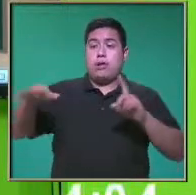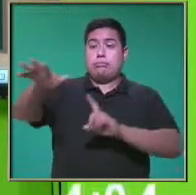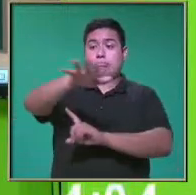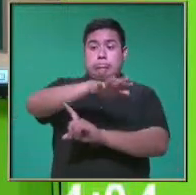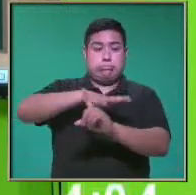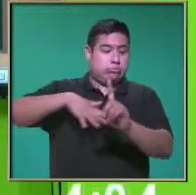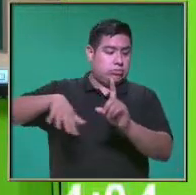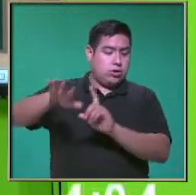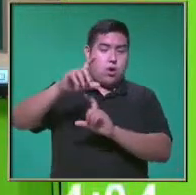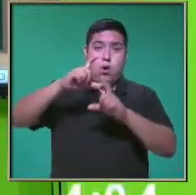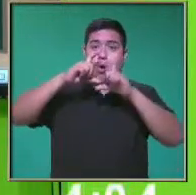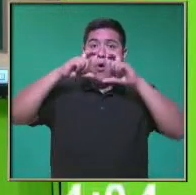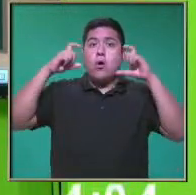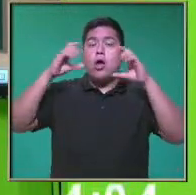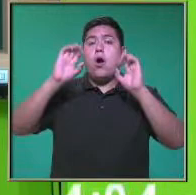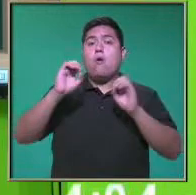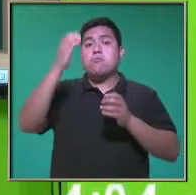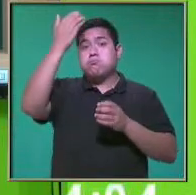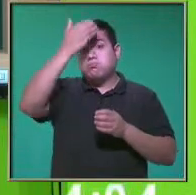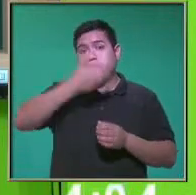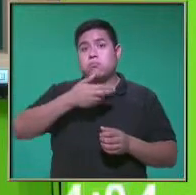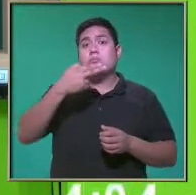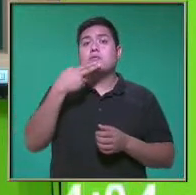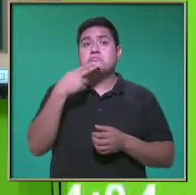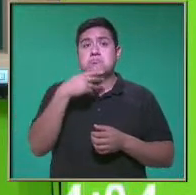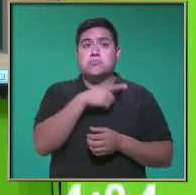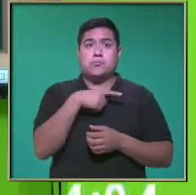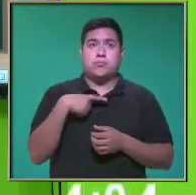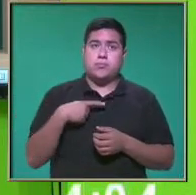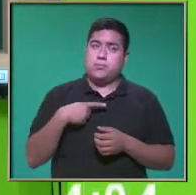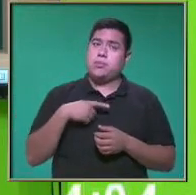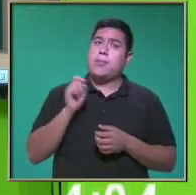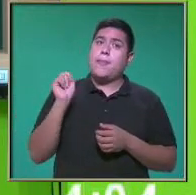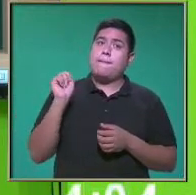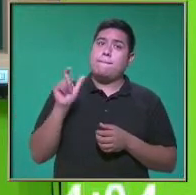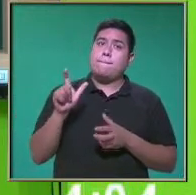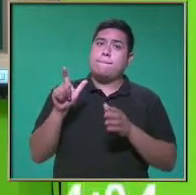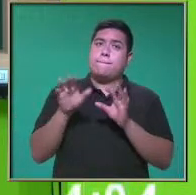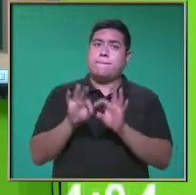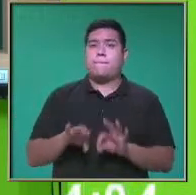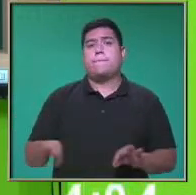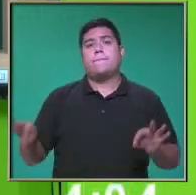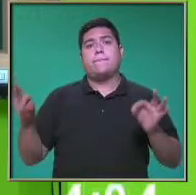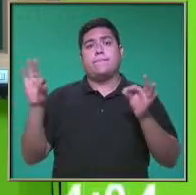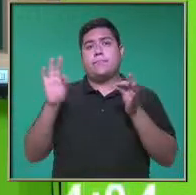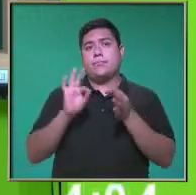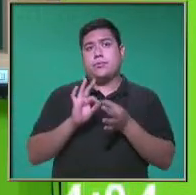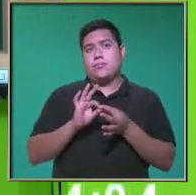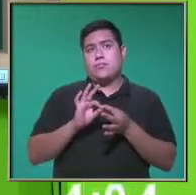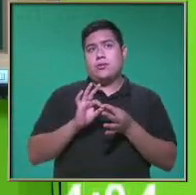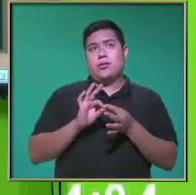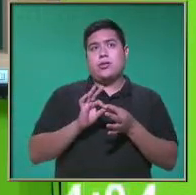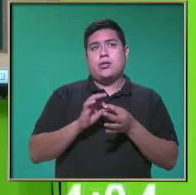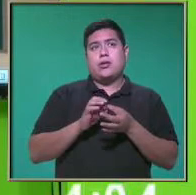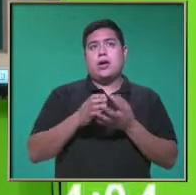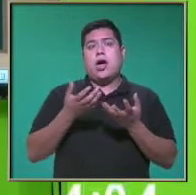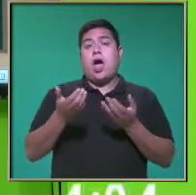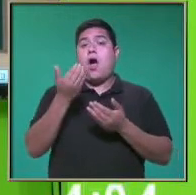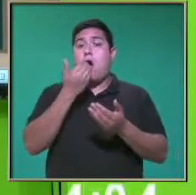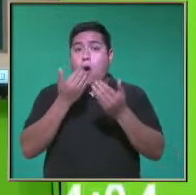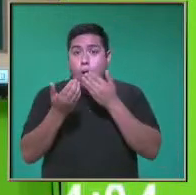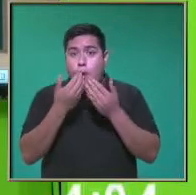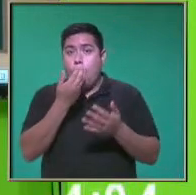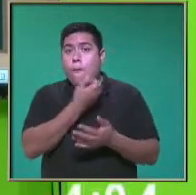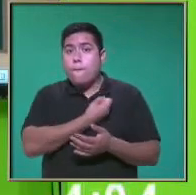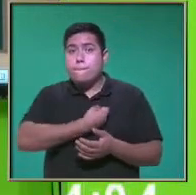con tu cubrebocas o con tu careta. Also, if you have a healthy style of life, and